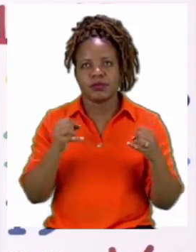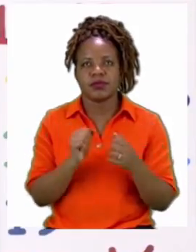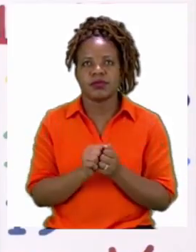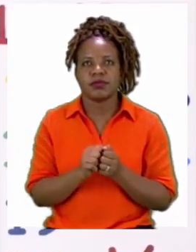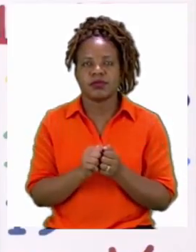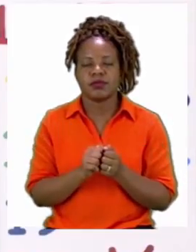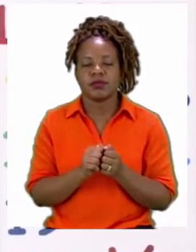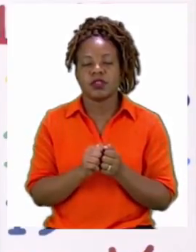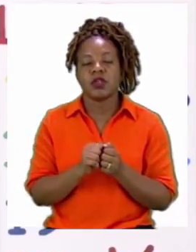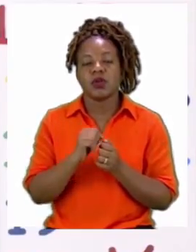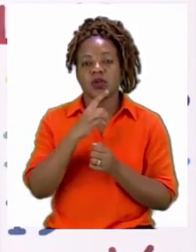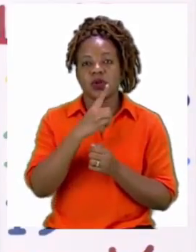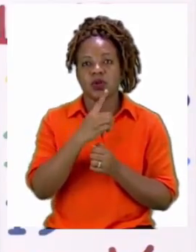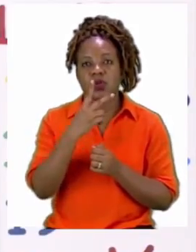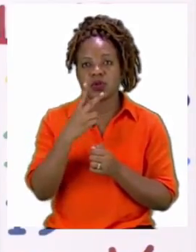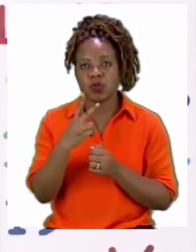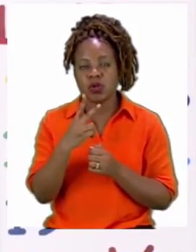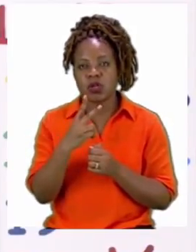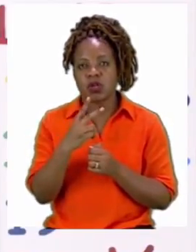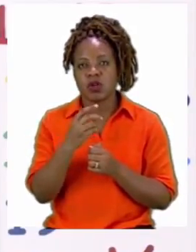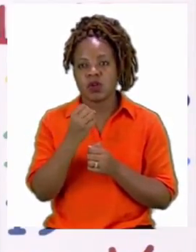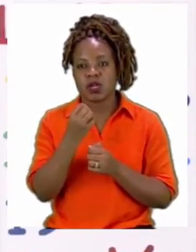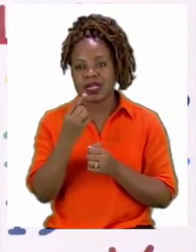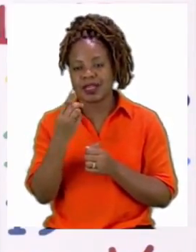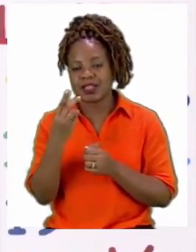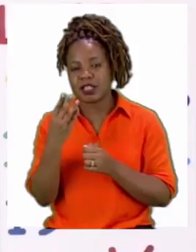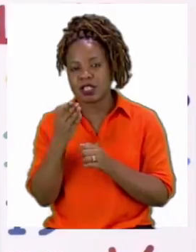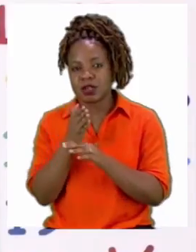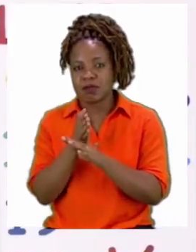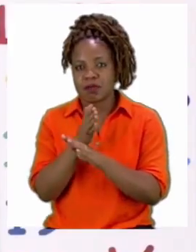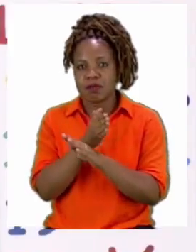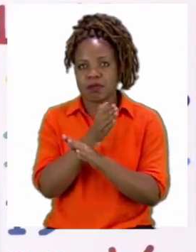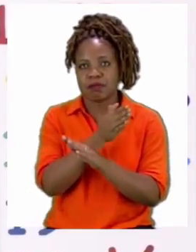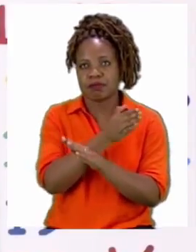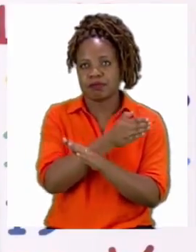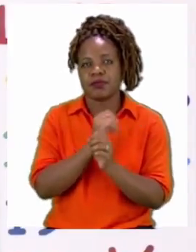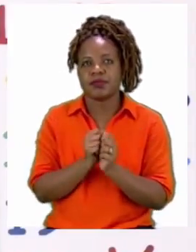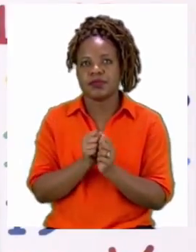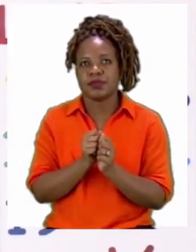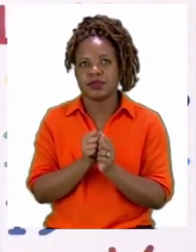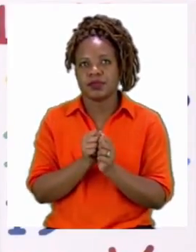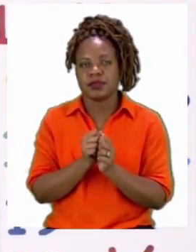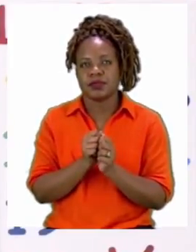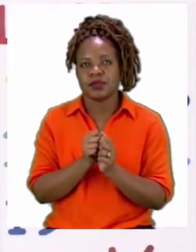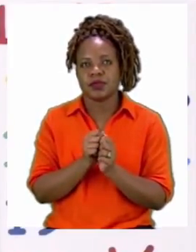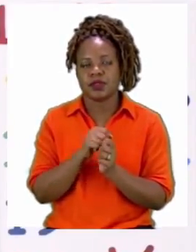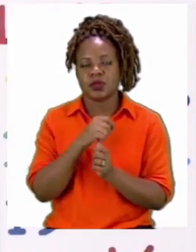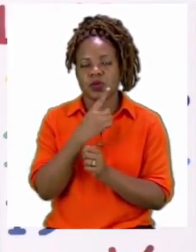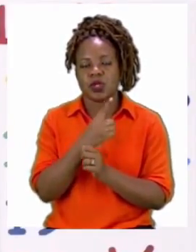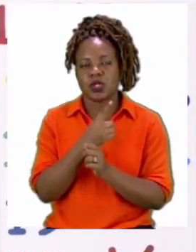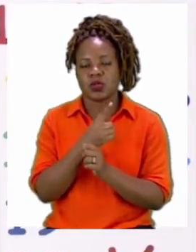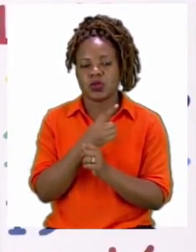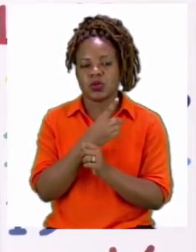counting backwards. Are we ready? Let's go. 1,